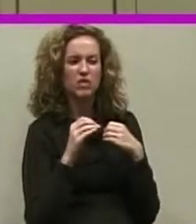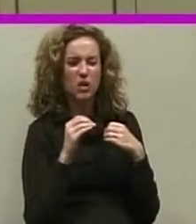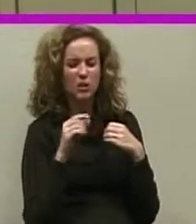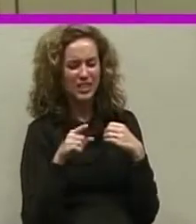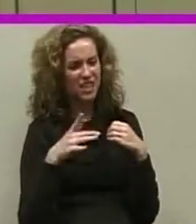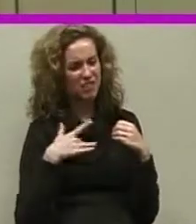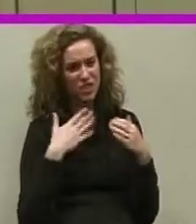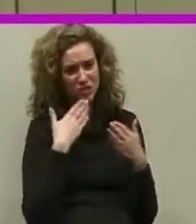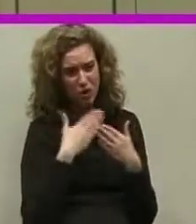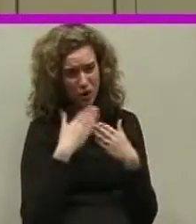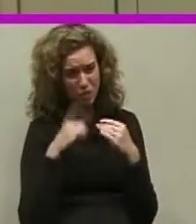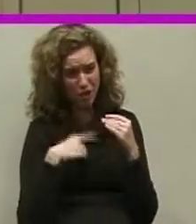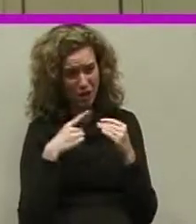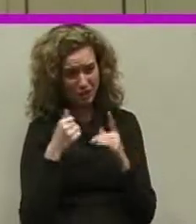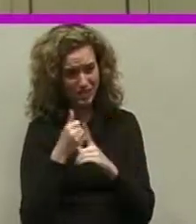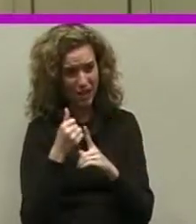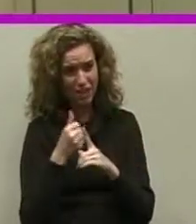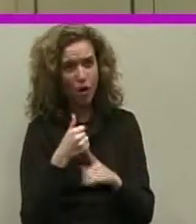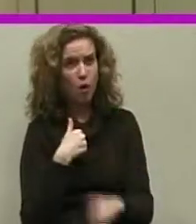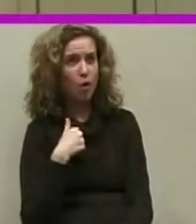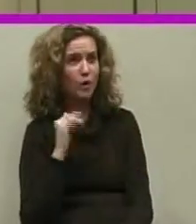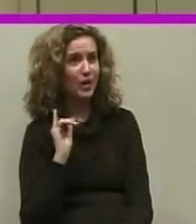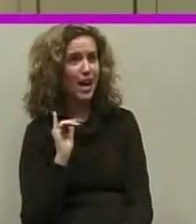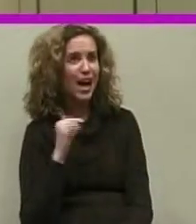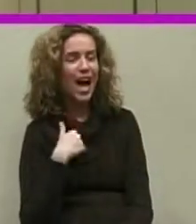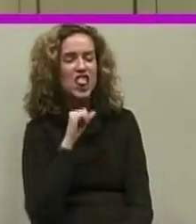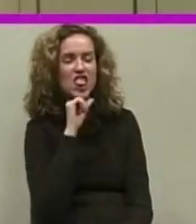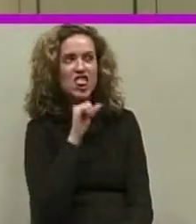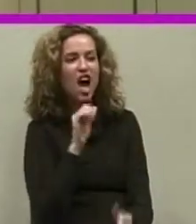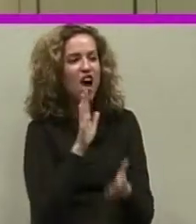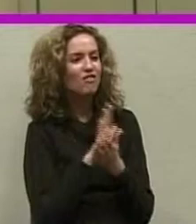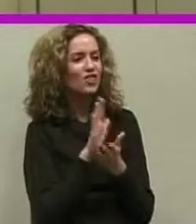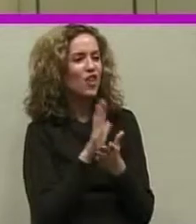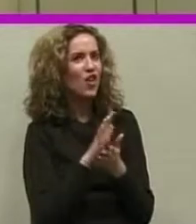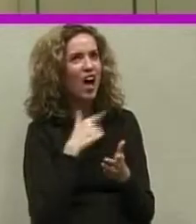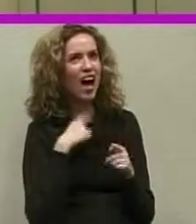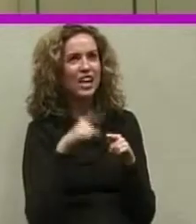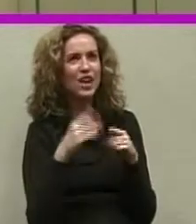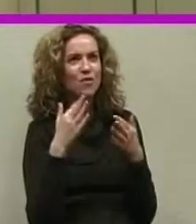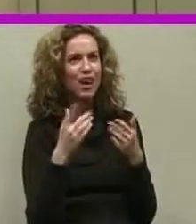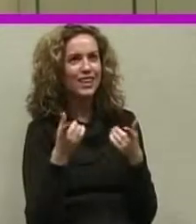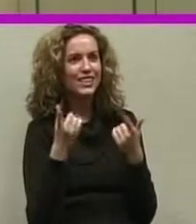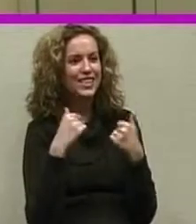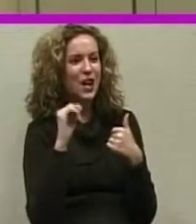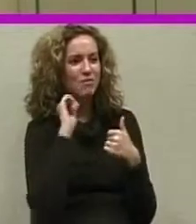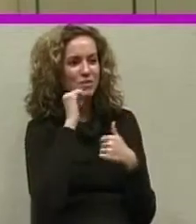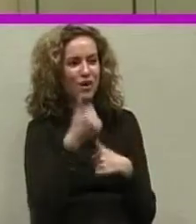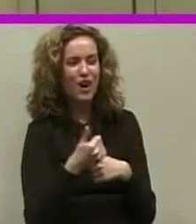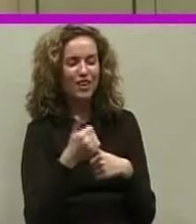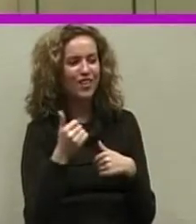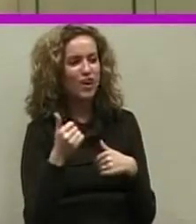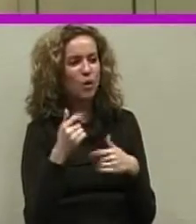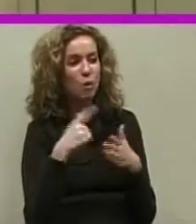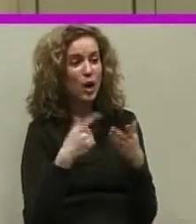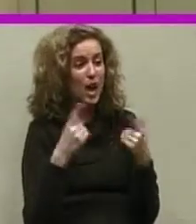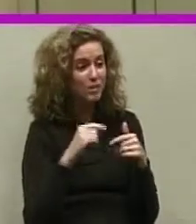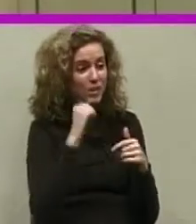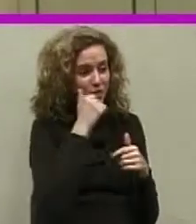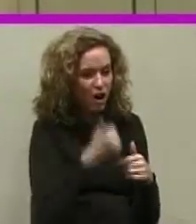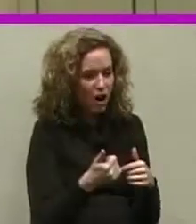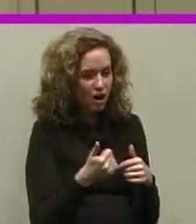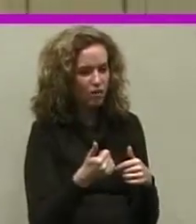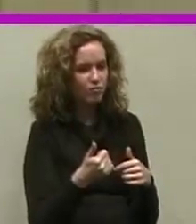school? God, I love this place called school. I can't wait to come tomorrow. Right? What am I going to hear tomorrow?